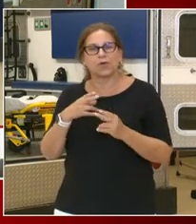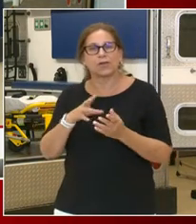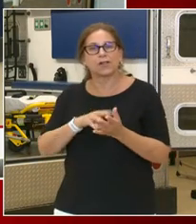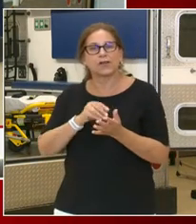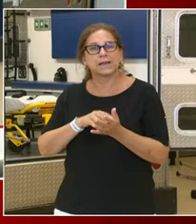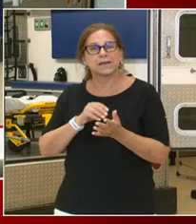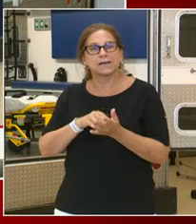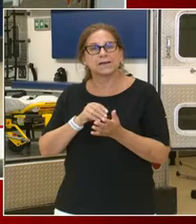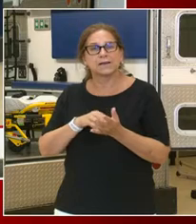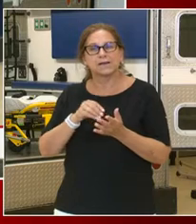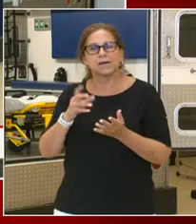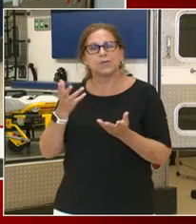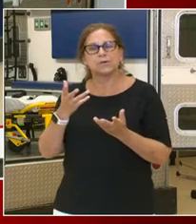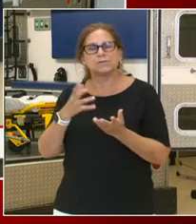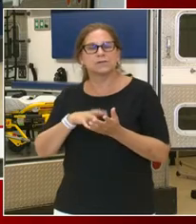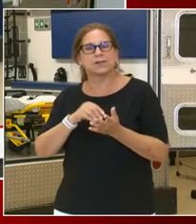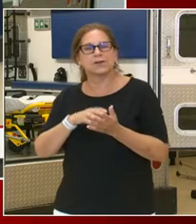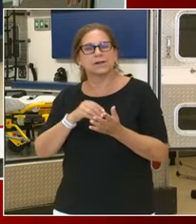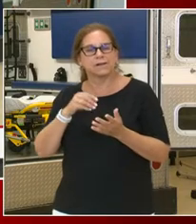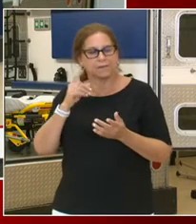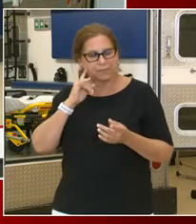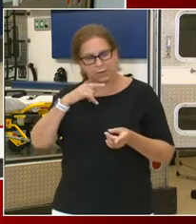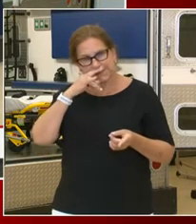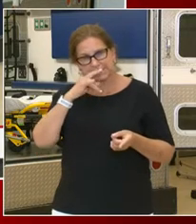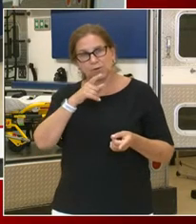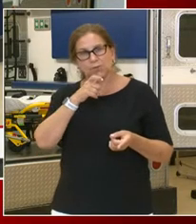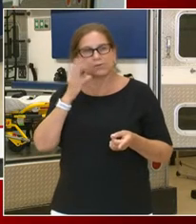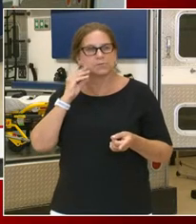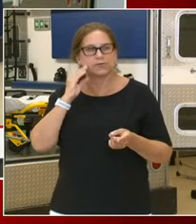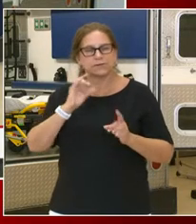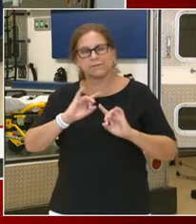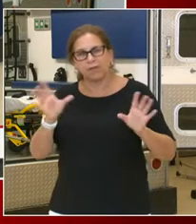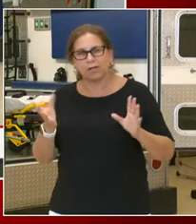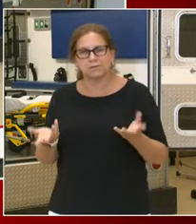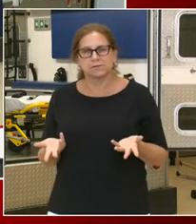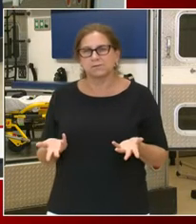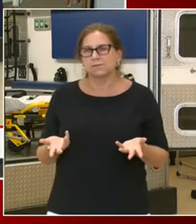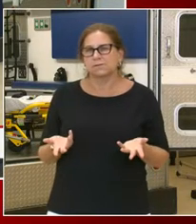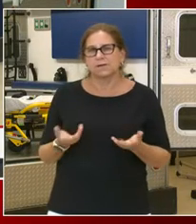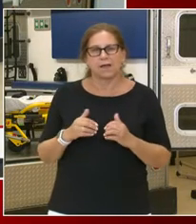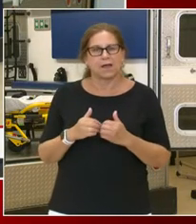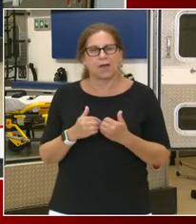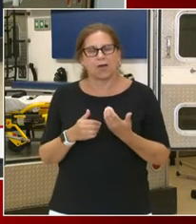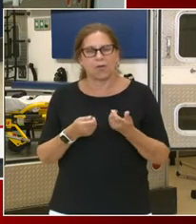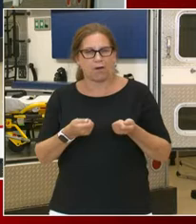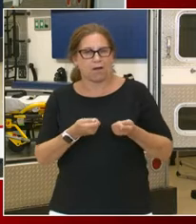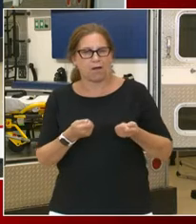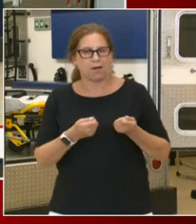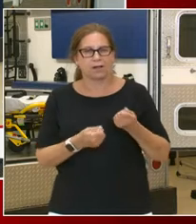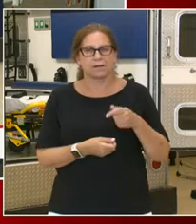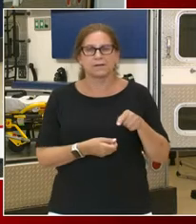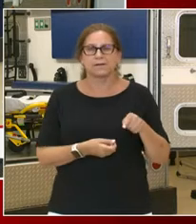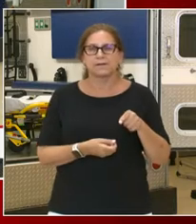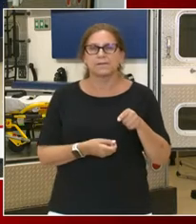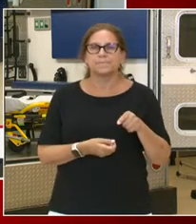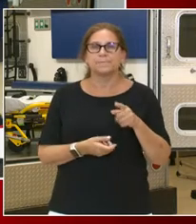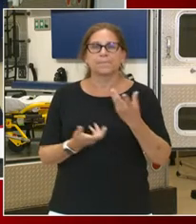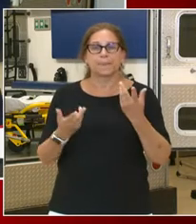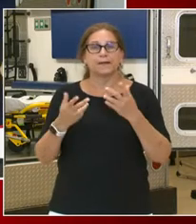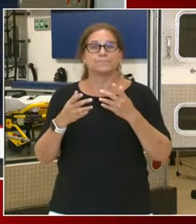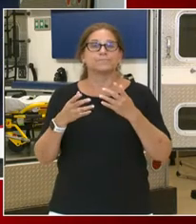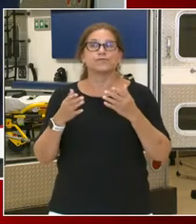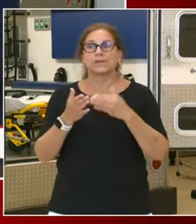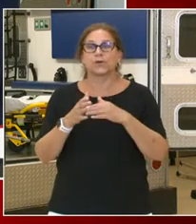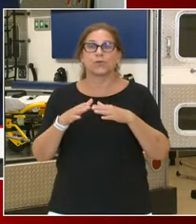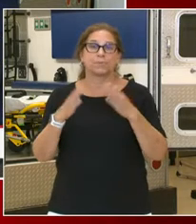to our children that they've experienced during the pandemic. And we also know that this is part of reopening, and our recovery is addressing